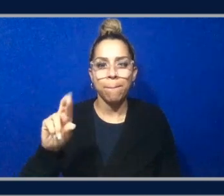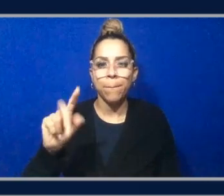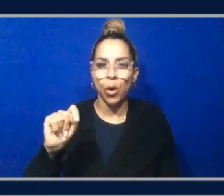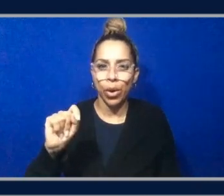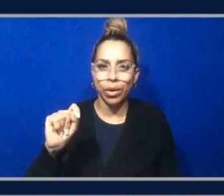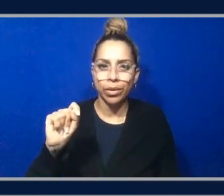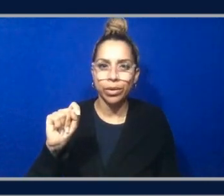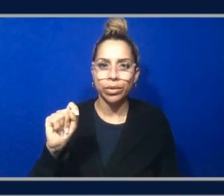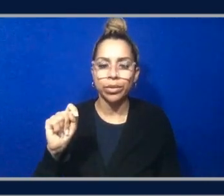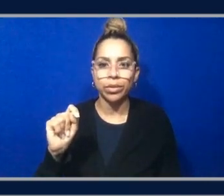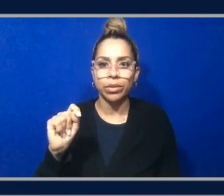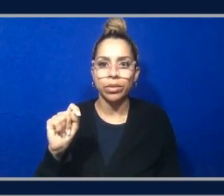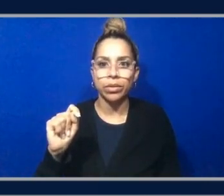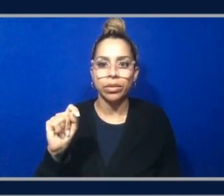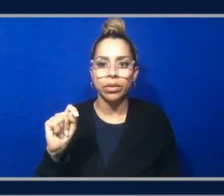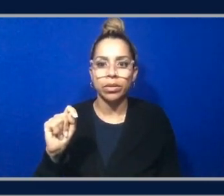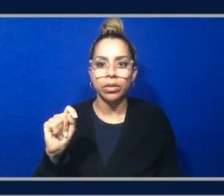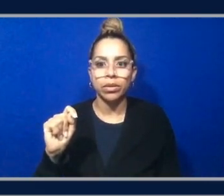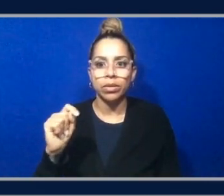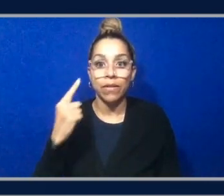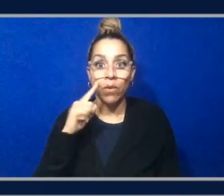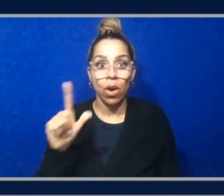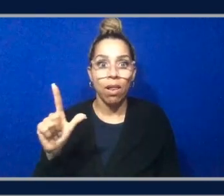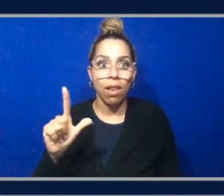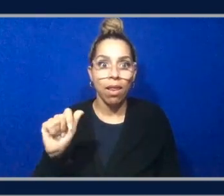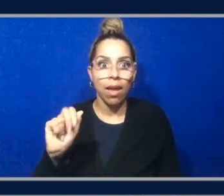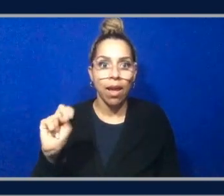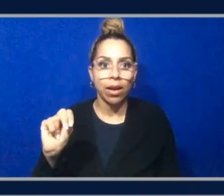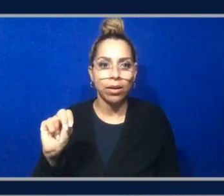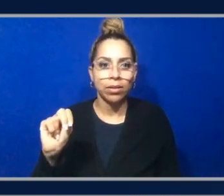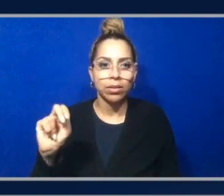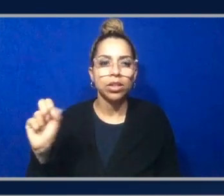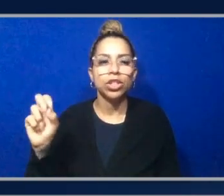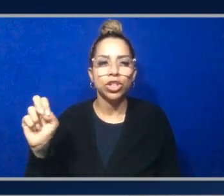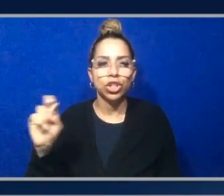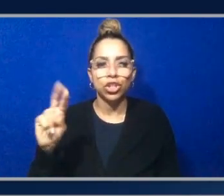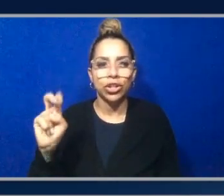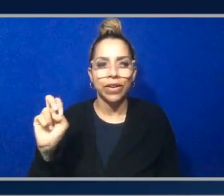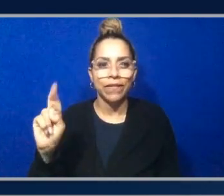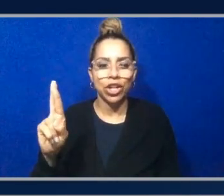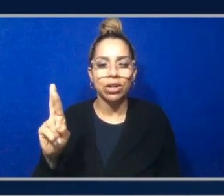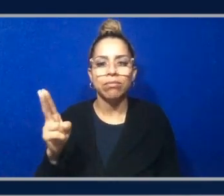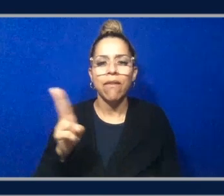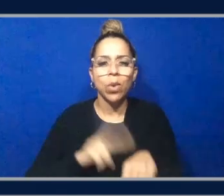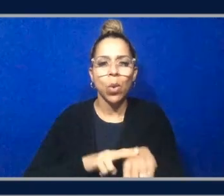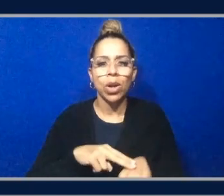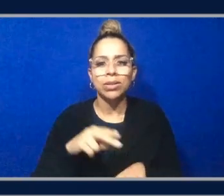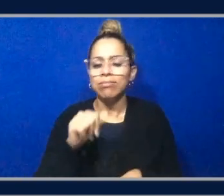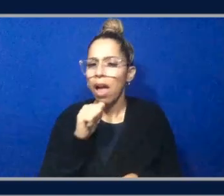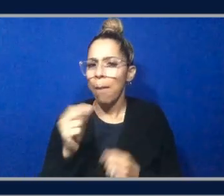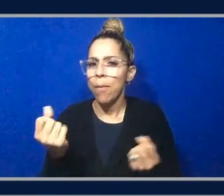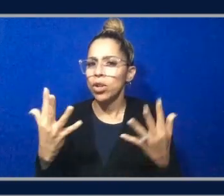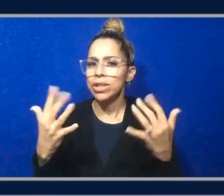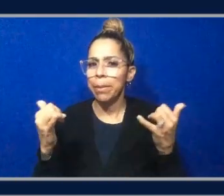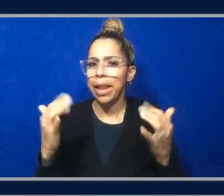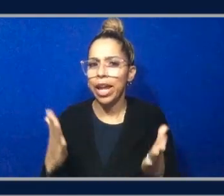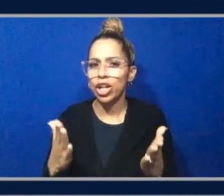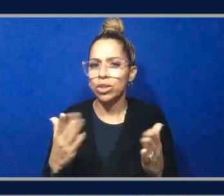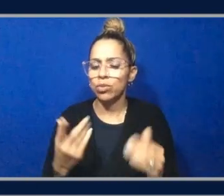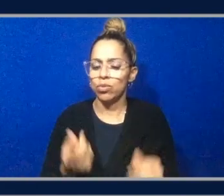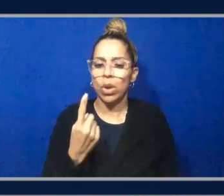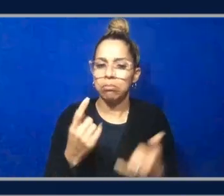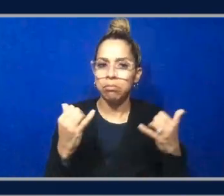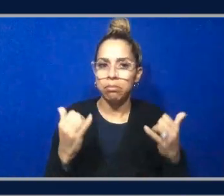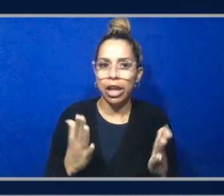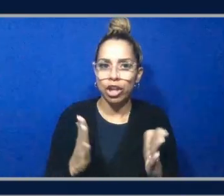the LAN server. Of course, we're not in a multiplayer setting. We're in a single. And also,